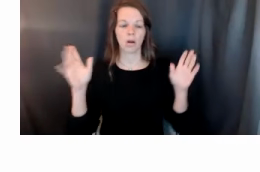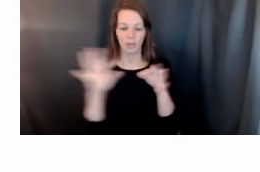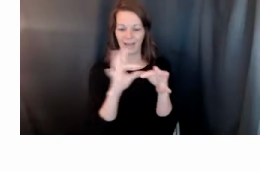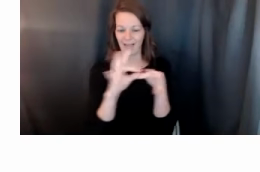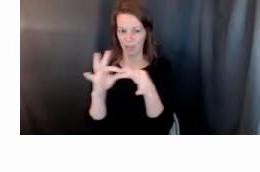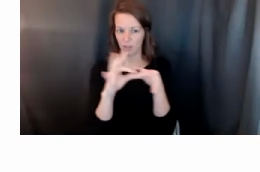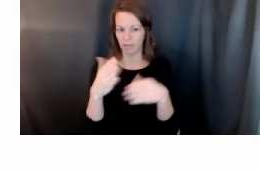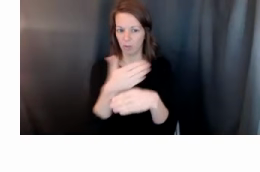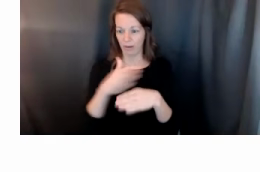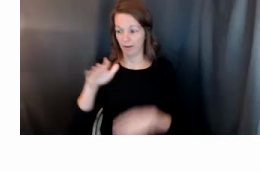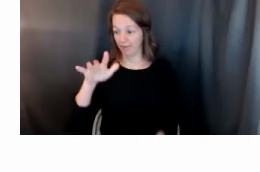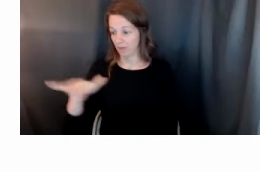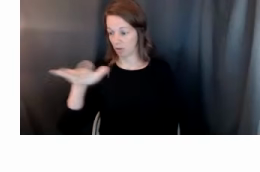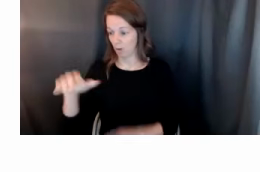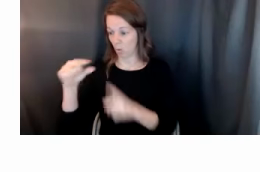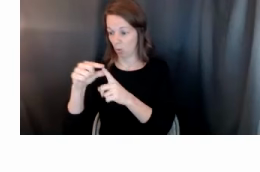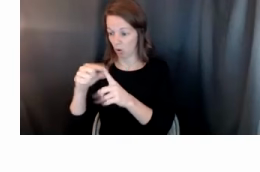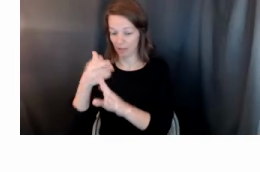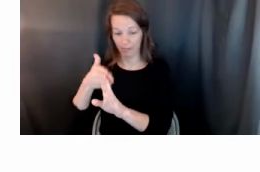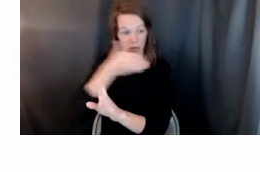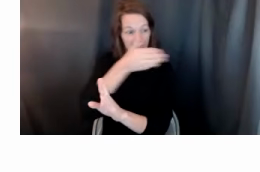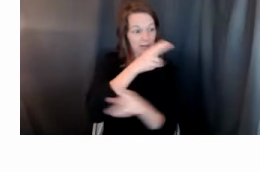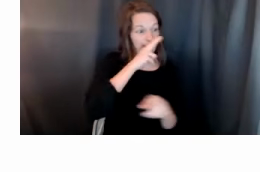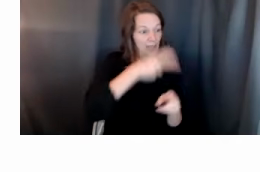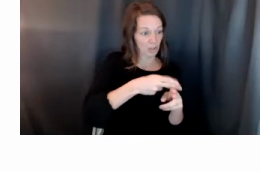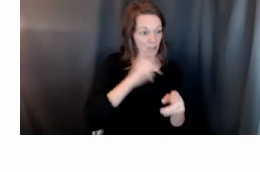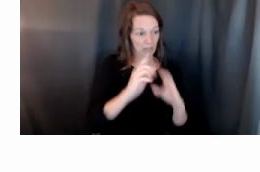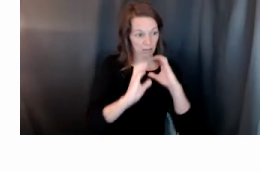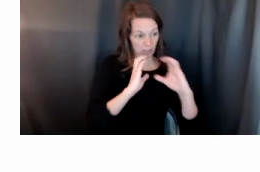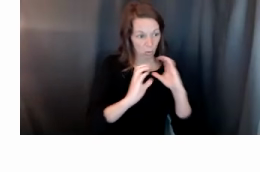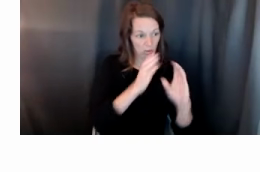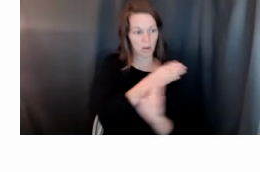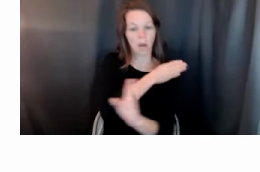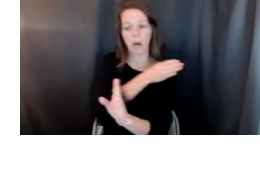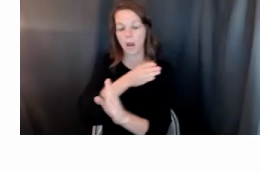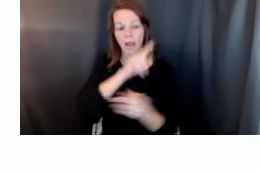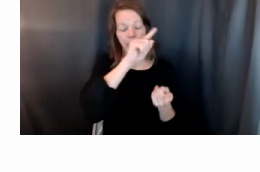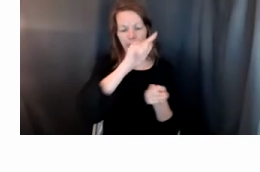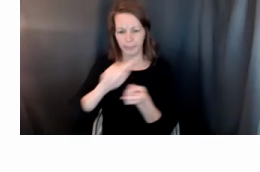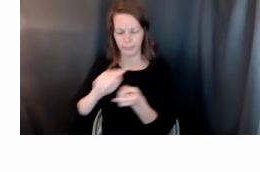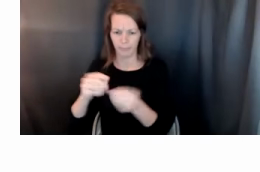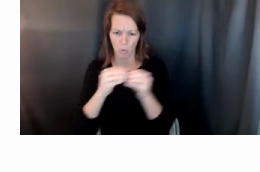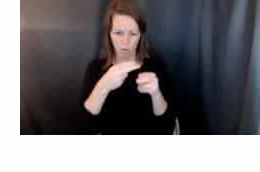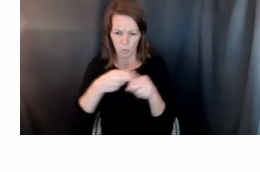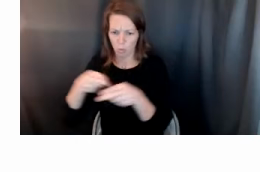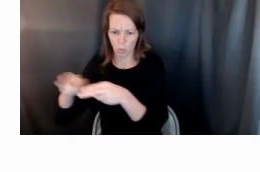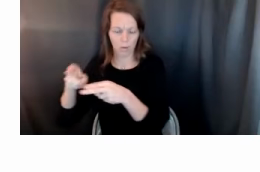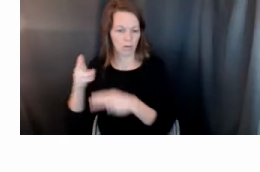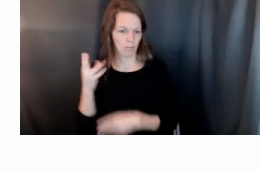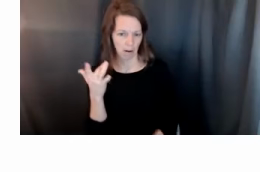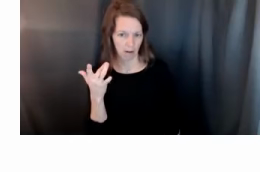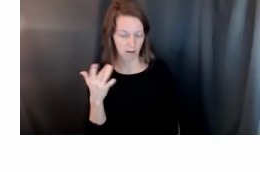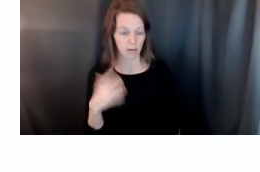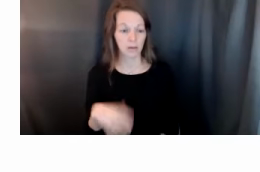relationship between a fingerspelled word's previous mentions in discourse and the length of the fingerspelled word?